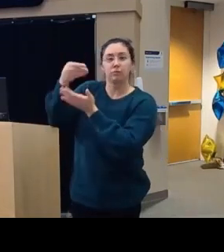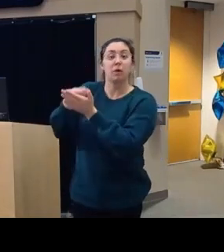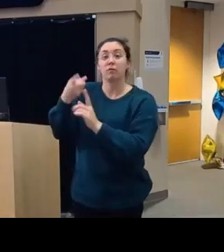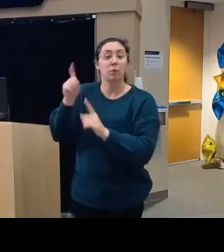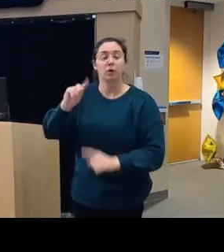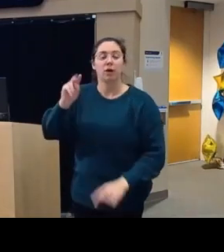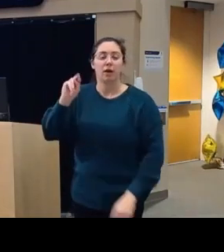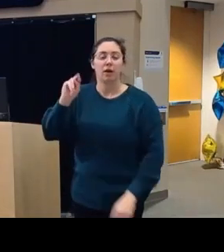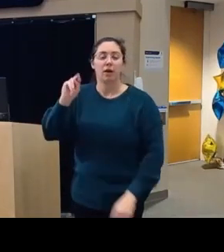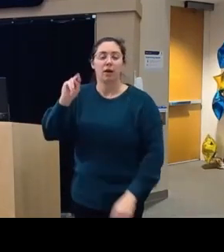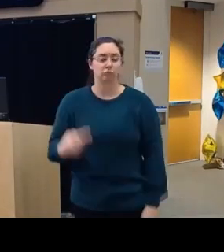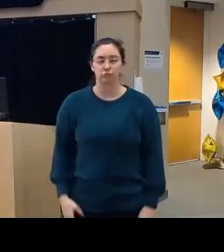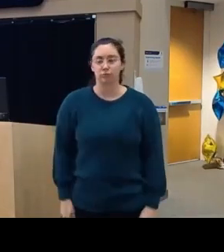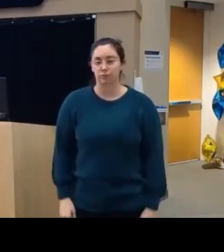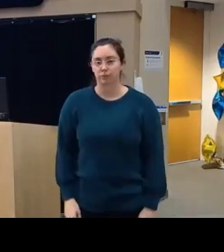NIH.